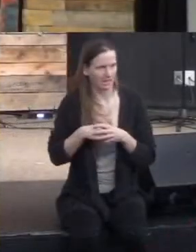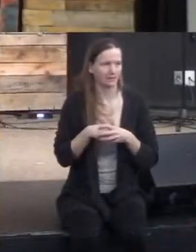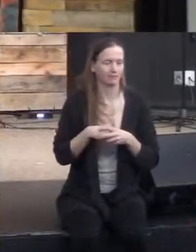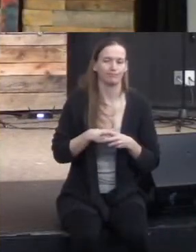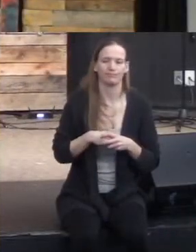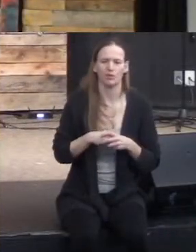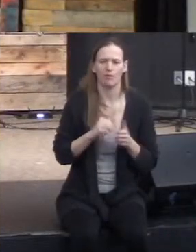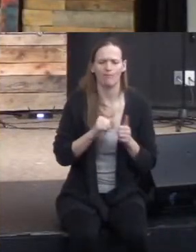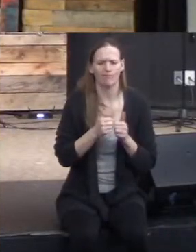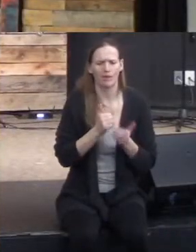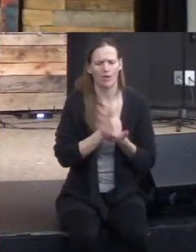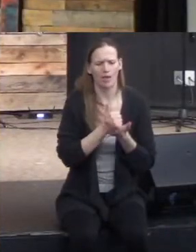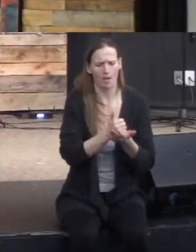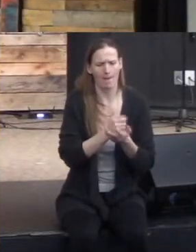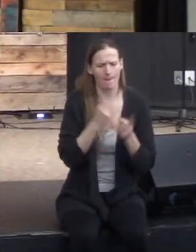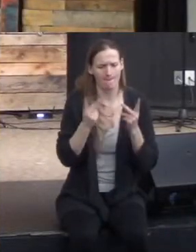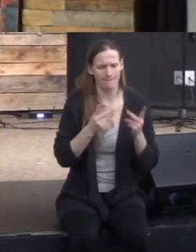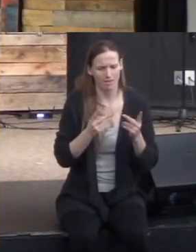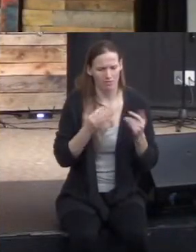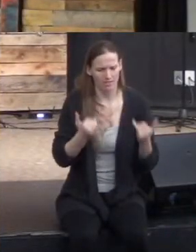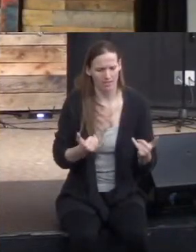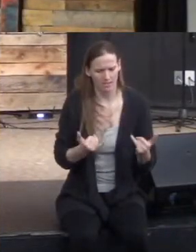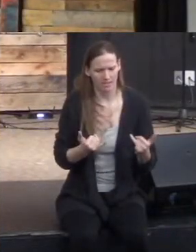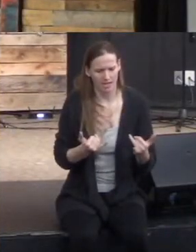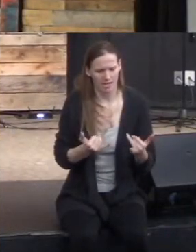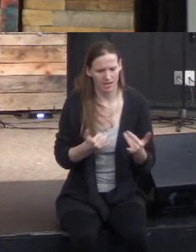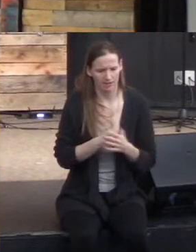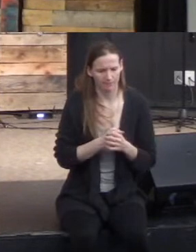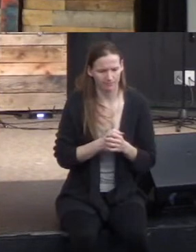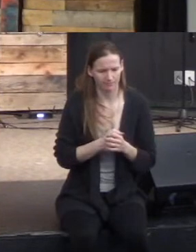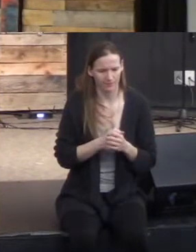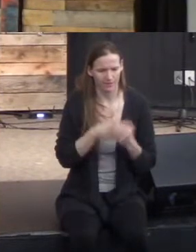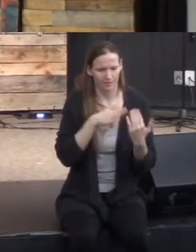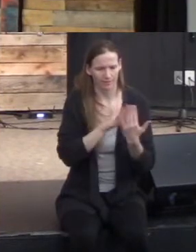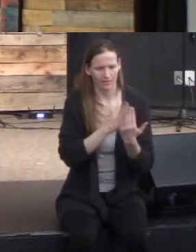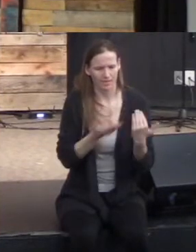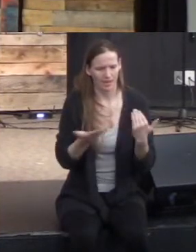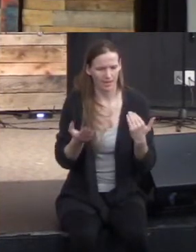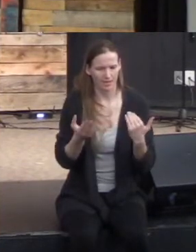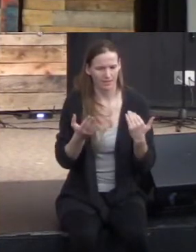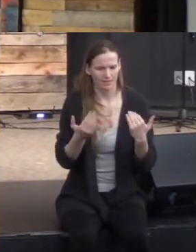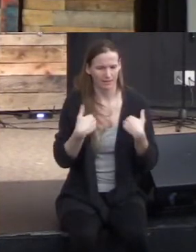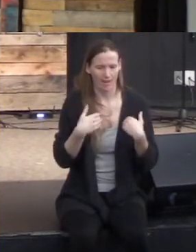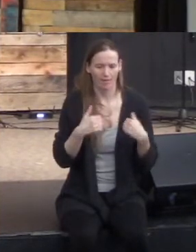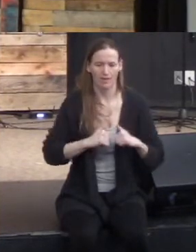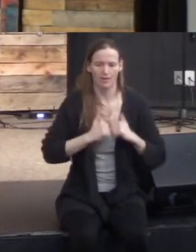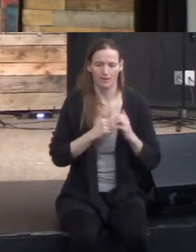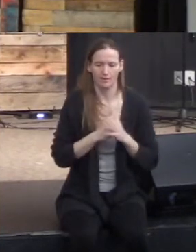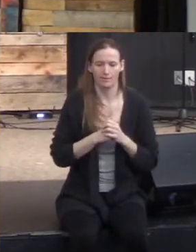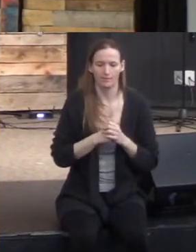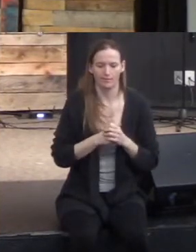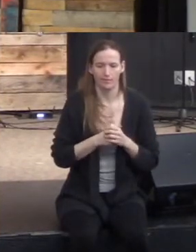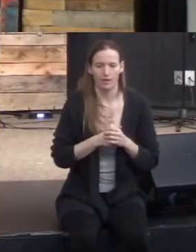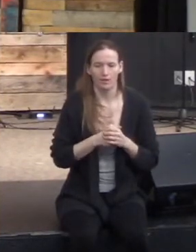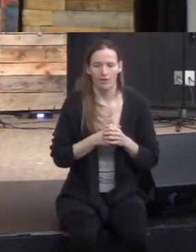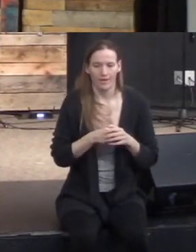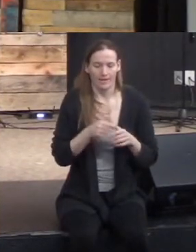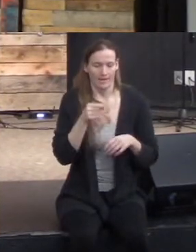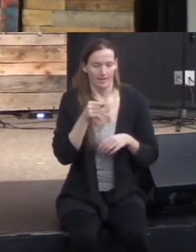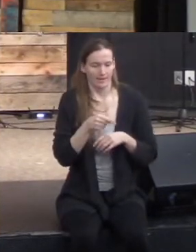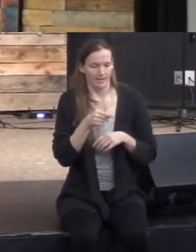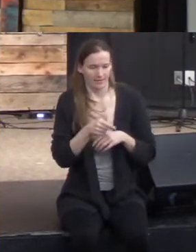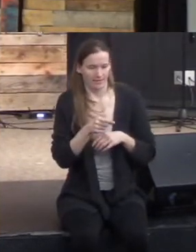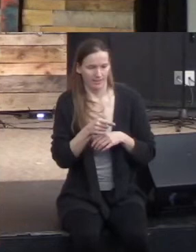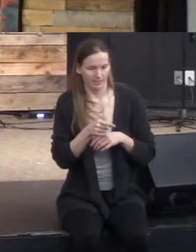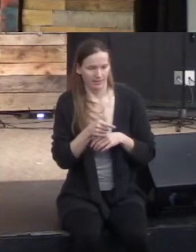to terms with where they're at in life? He goes, this is the detail I want to highlight. At the end